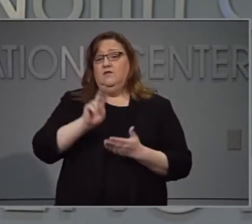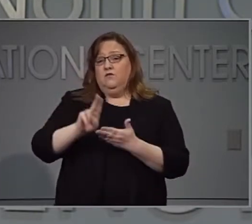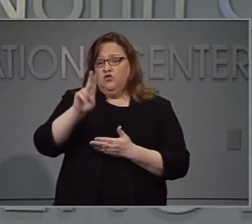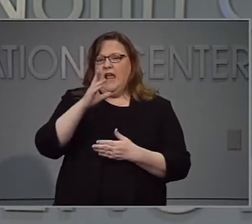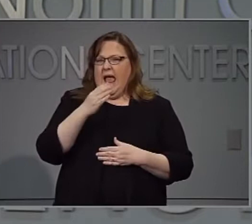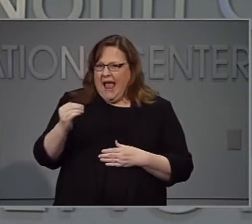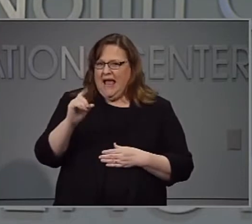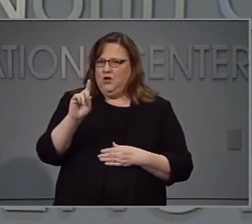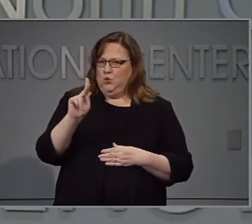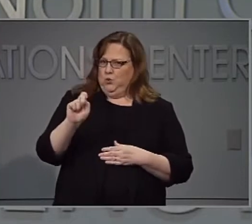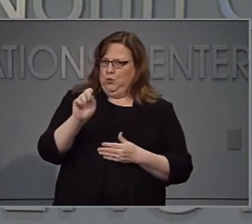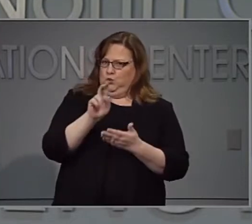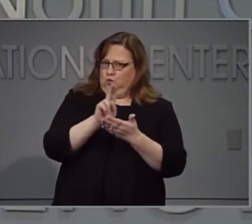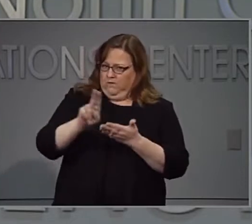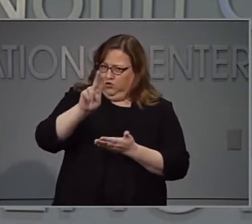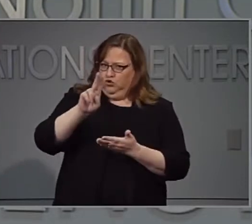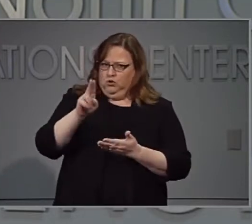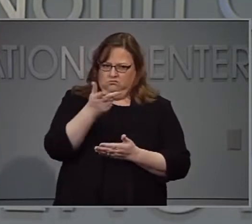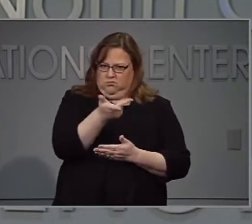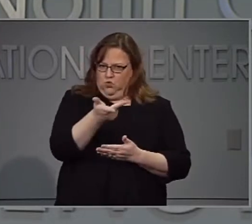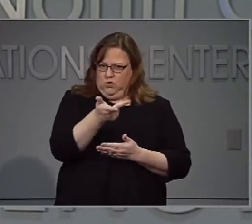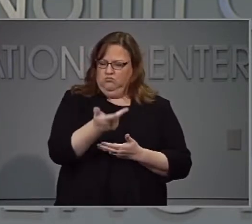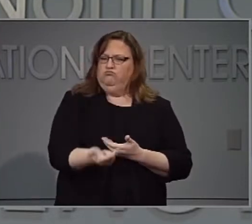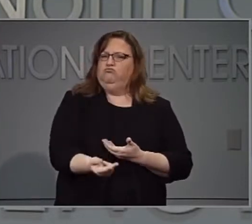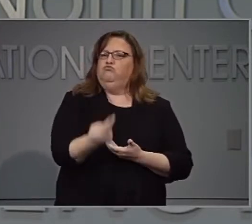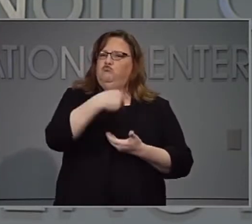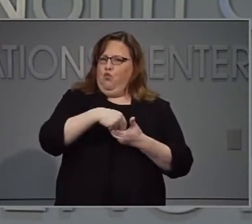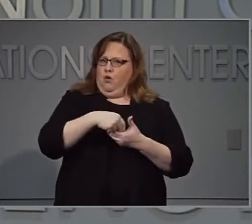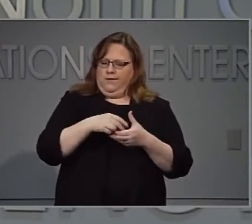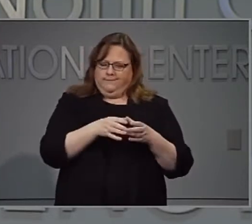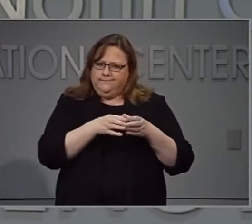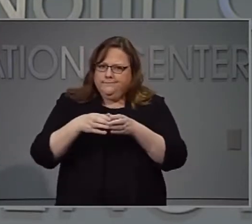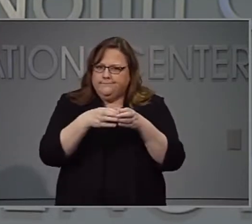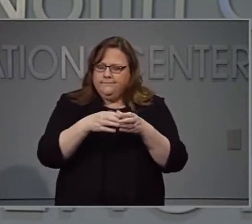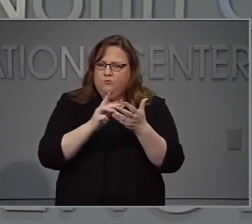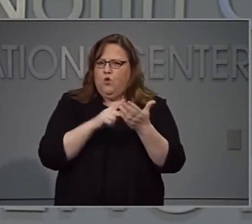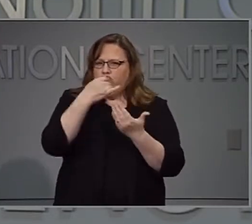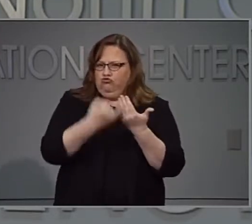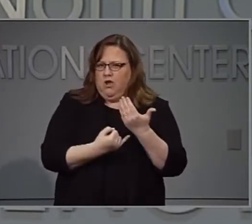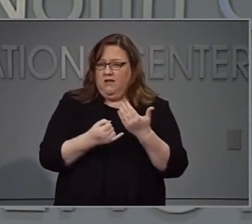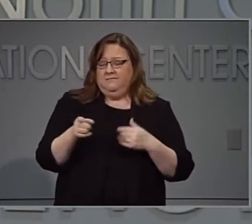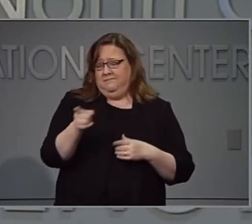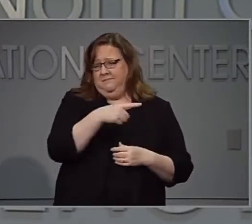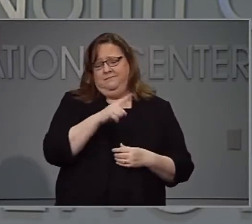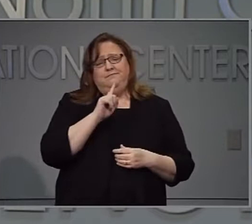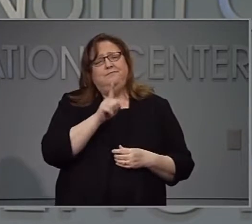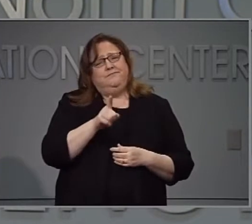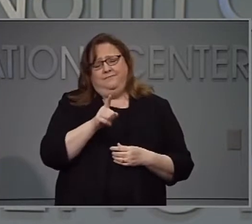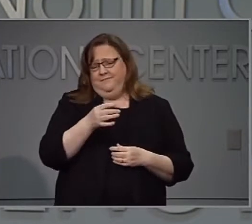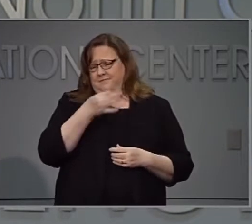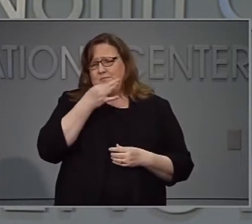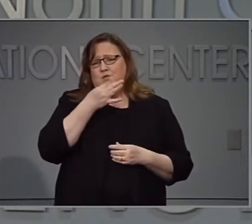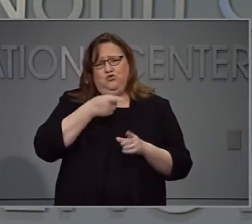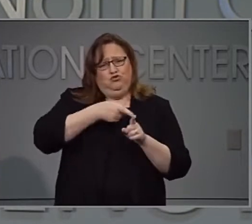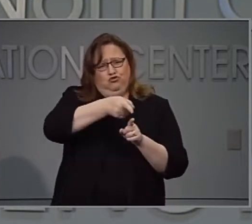project, and we're confident that their expertise will tell us more about how the disease